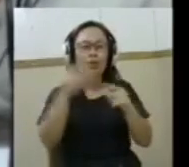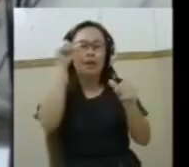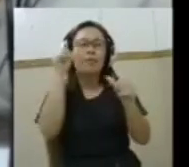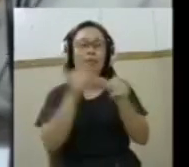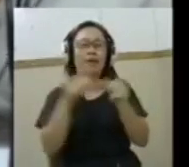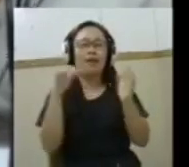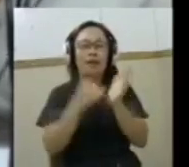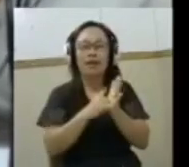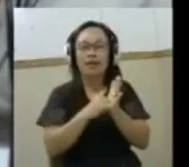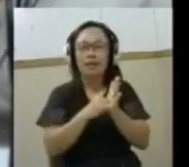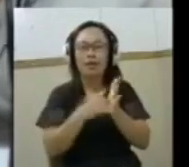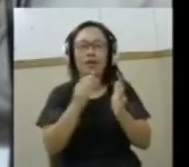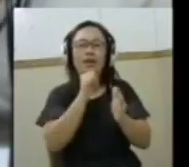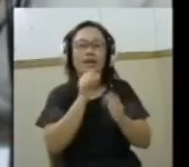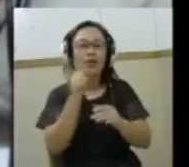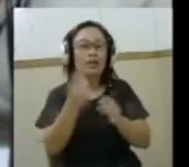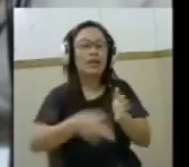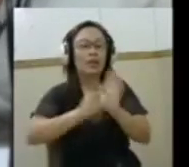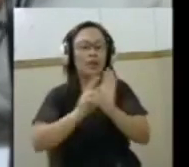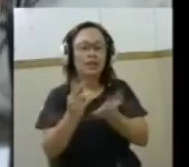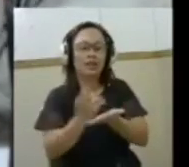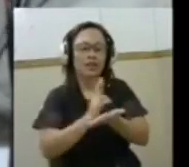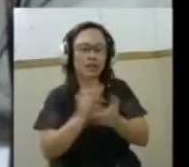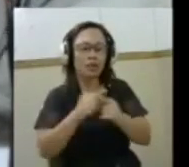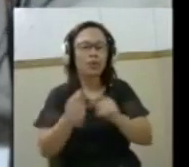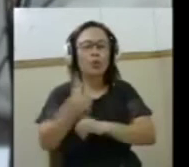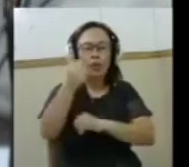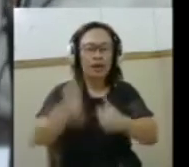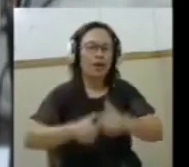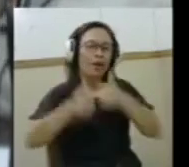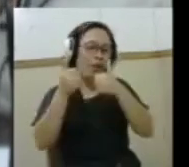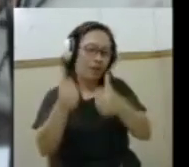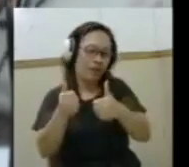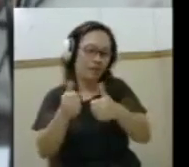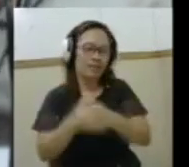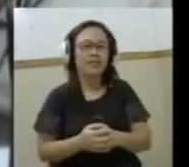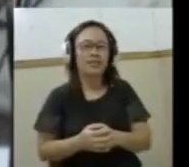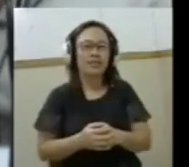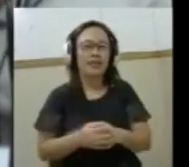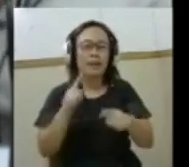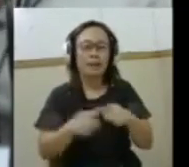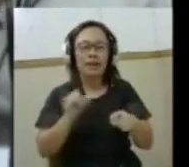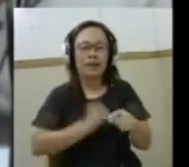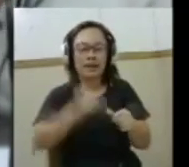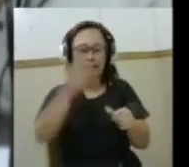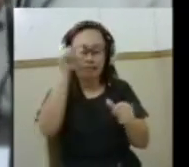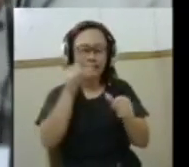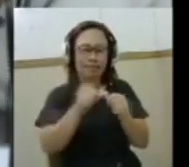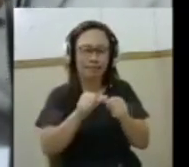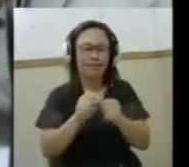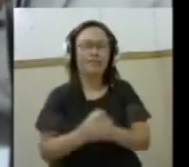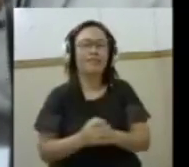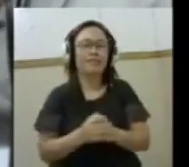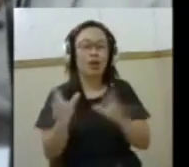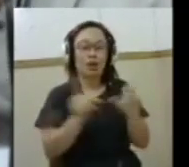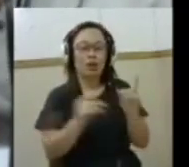that you are not required to do a research to win an award. Yes, that's exactly what marks in my mind. No, you're